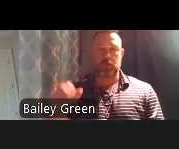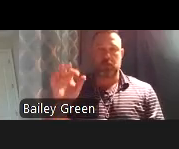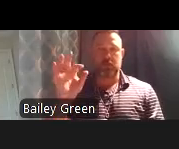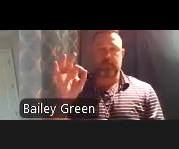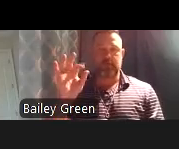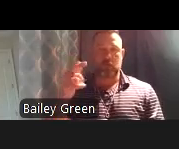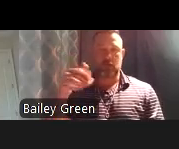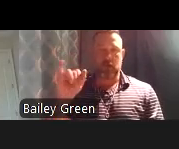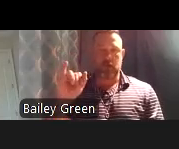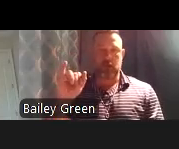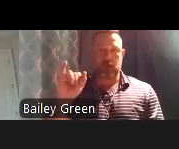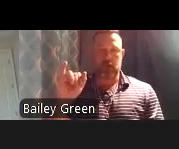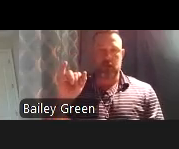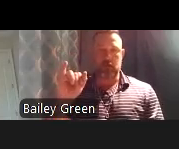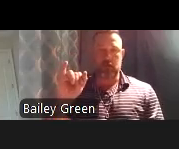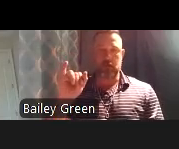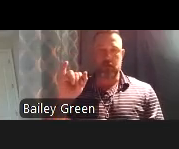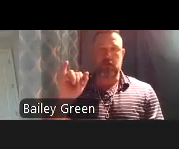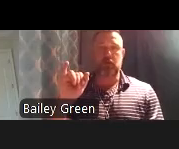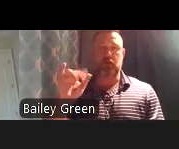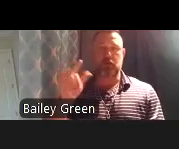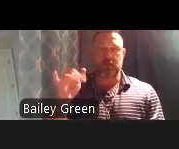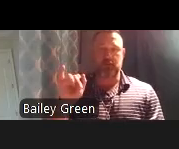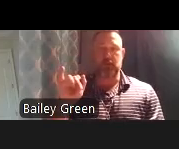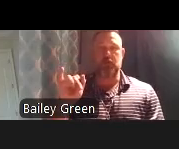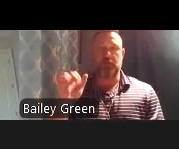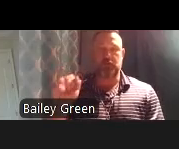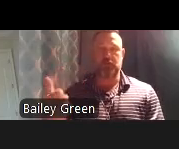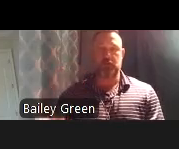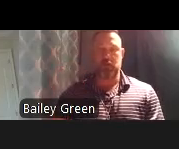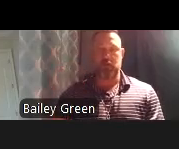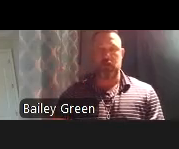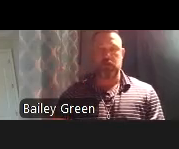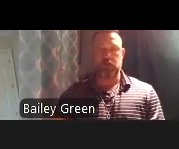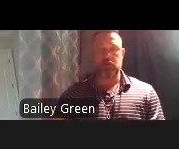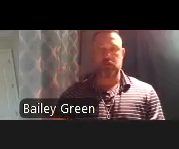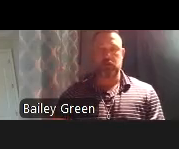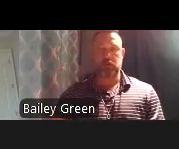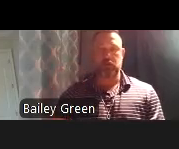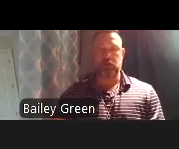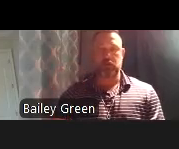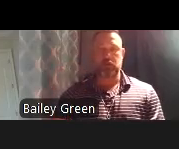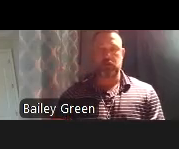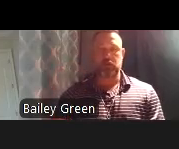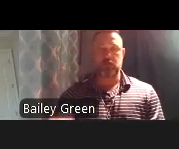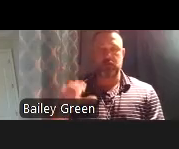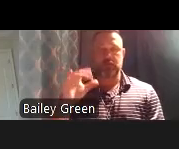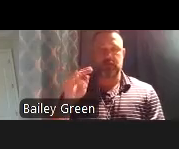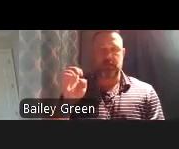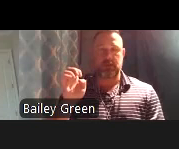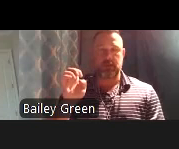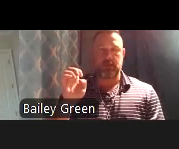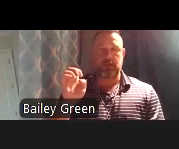Quasi. Kazi, yay. Thank you. Yeah. Appreciate the correction. No worries. Yes. Celine, thank you for voting.